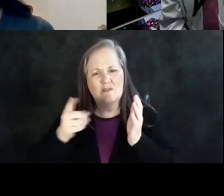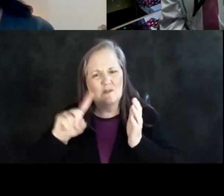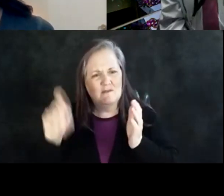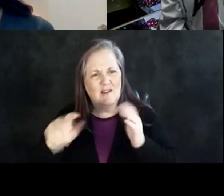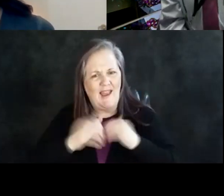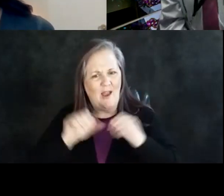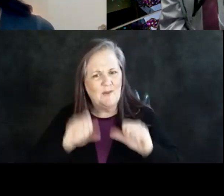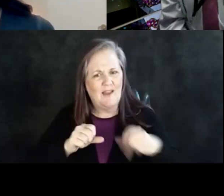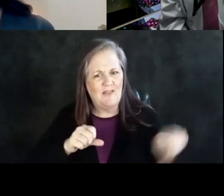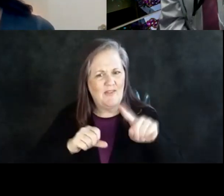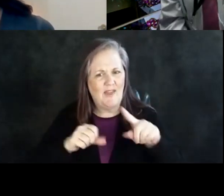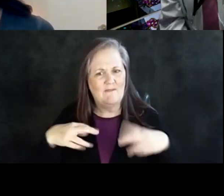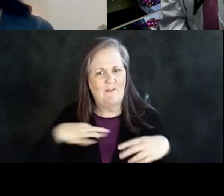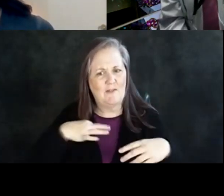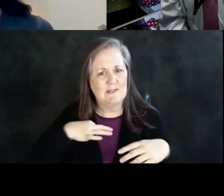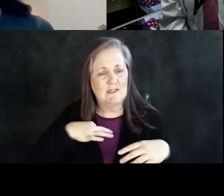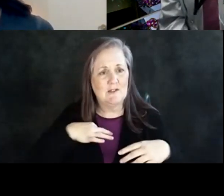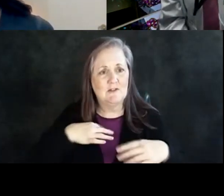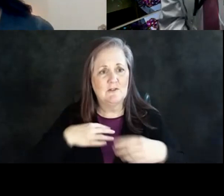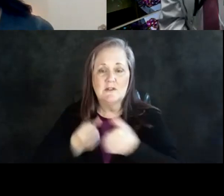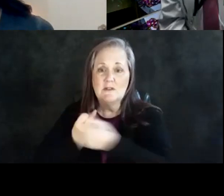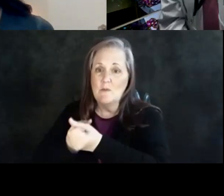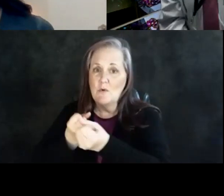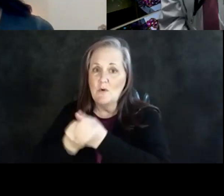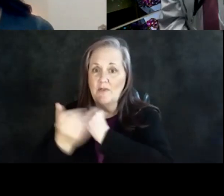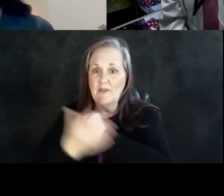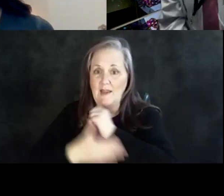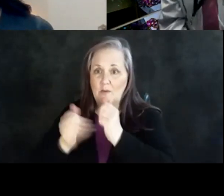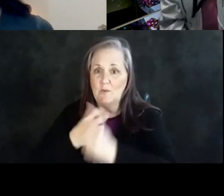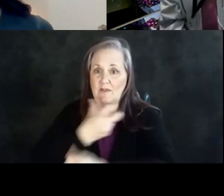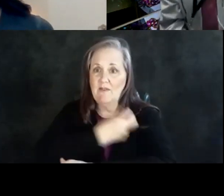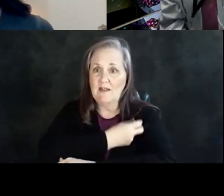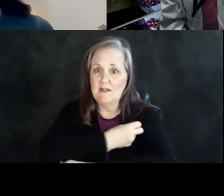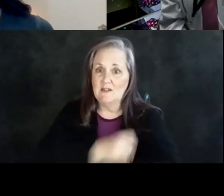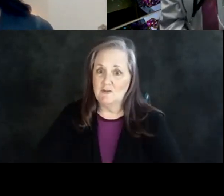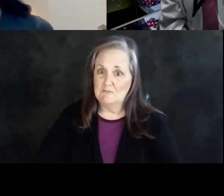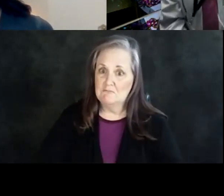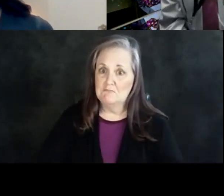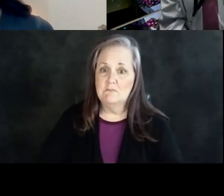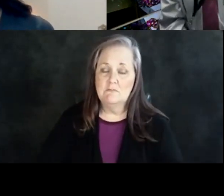can they volunteer and become and support the county with vaccination?